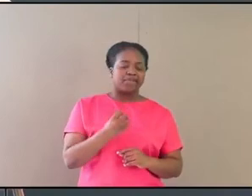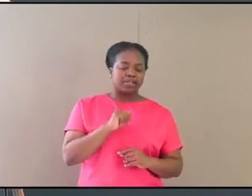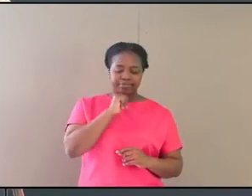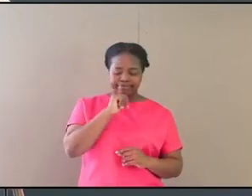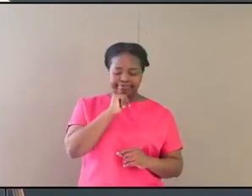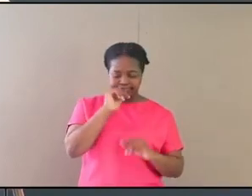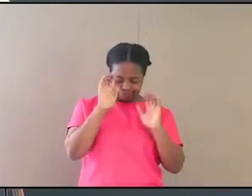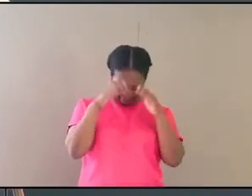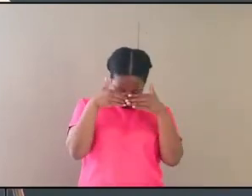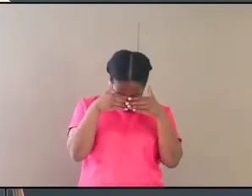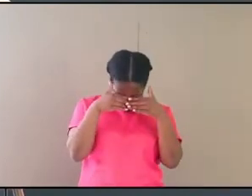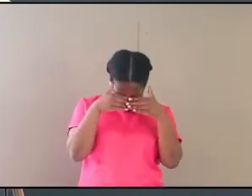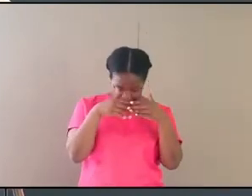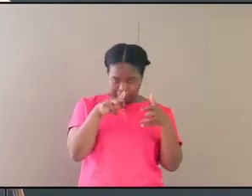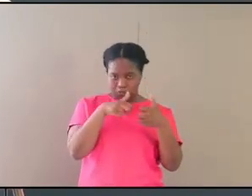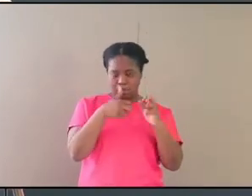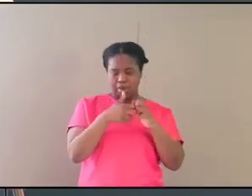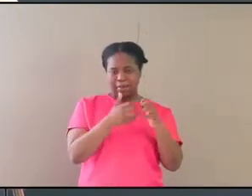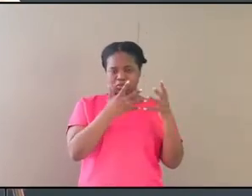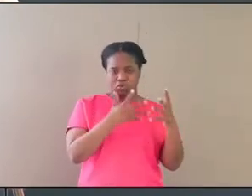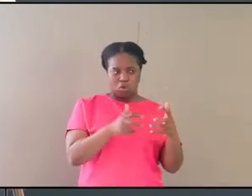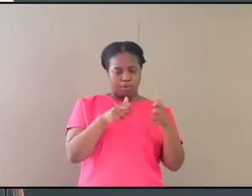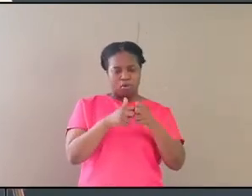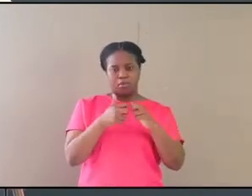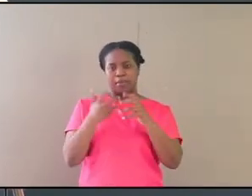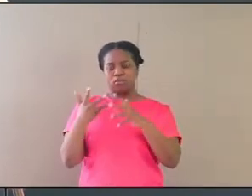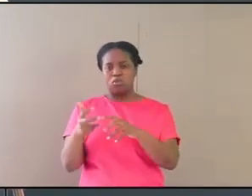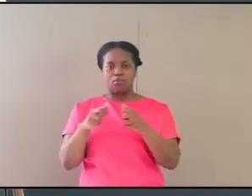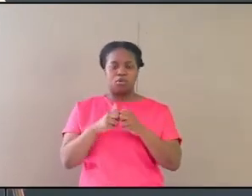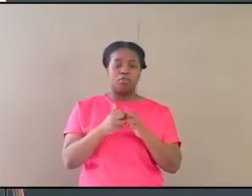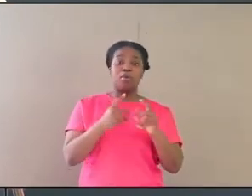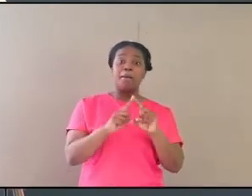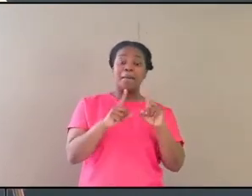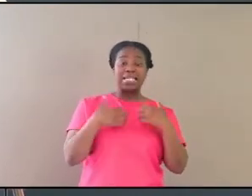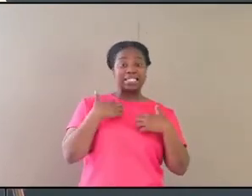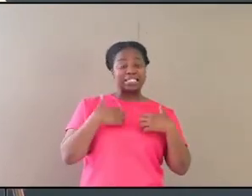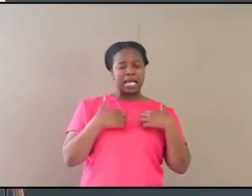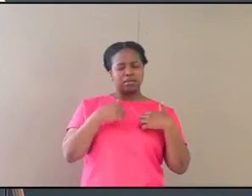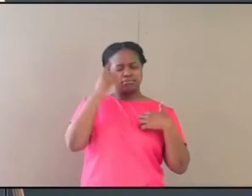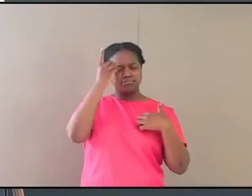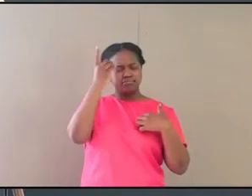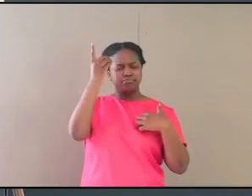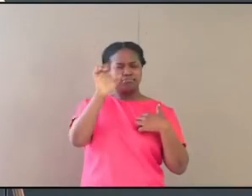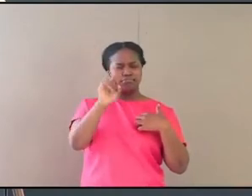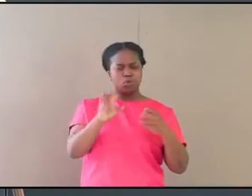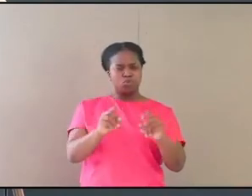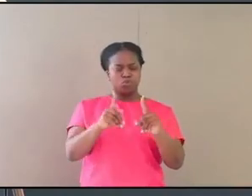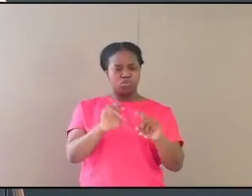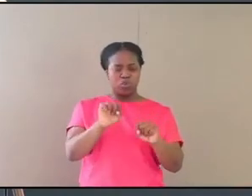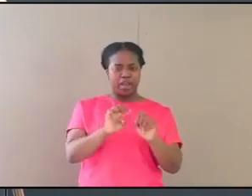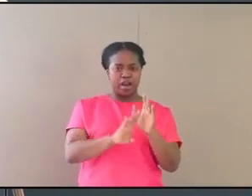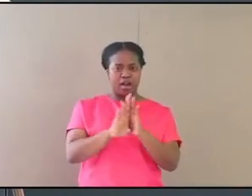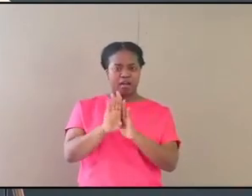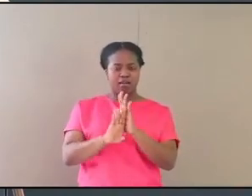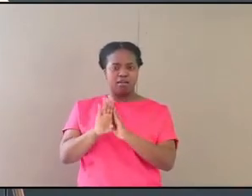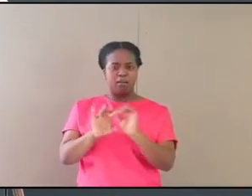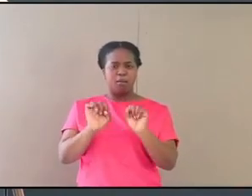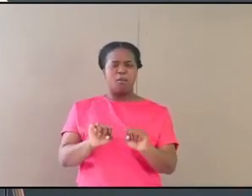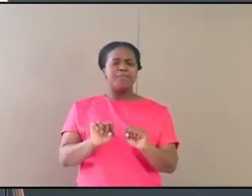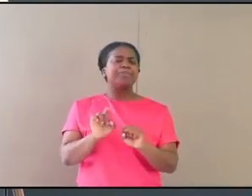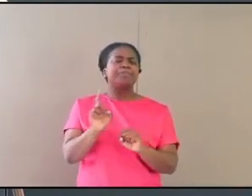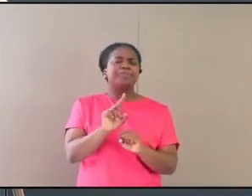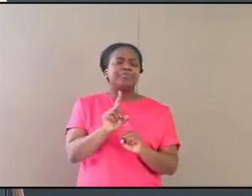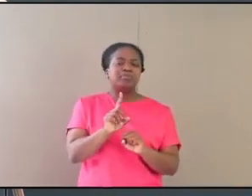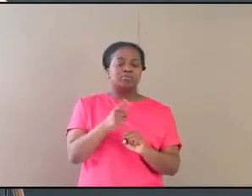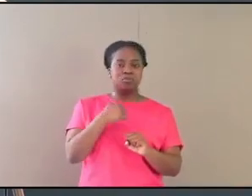and just looking at problems and problems, but we're not coming with exciting and new opportunities in terms of what it